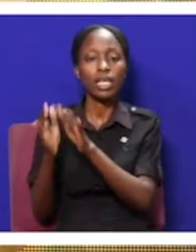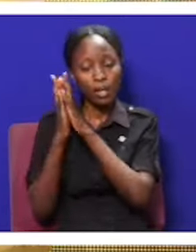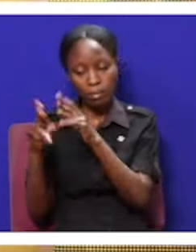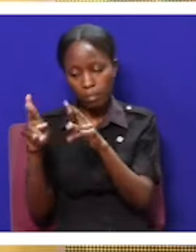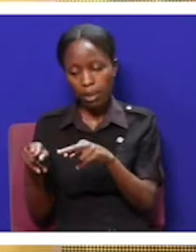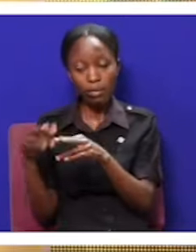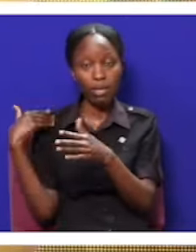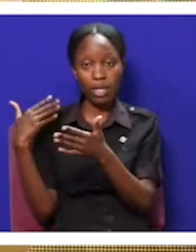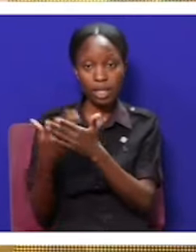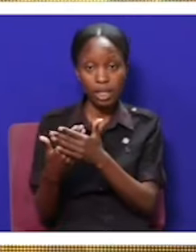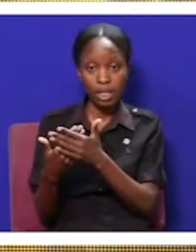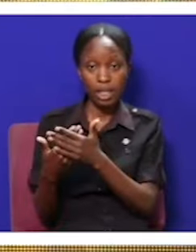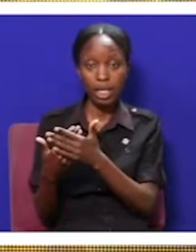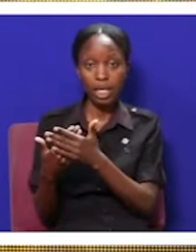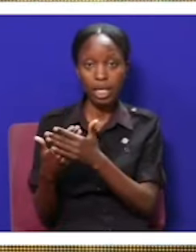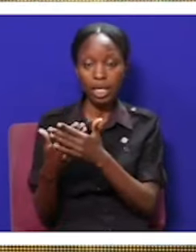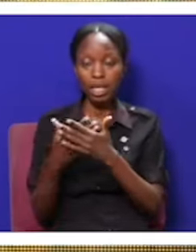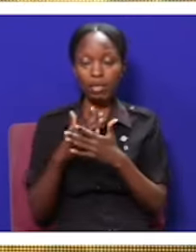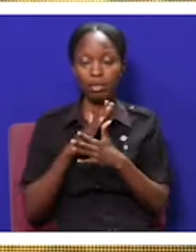time until he calmed down.